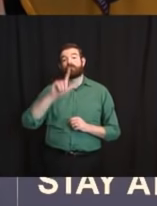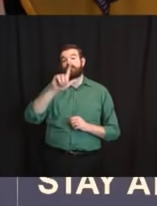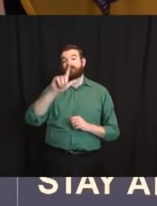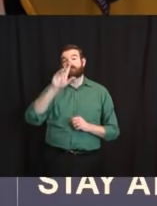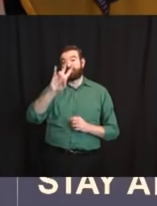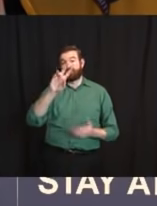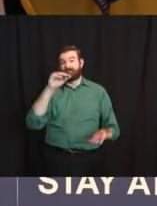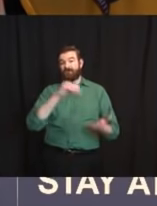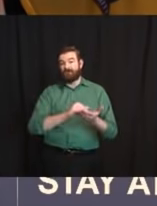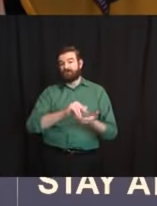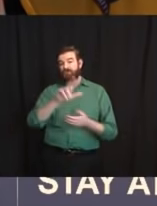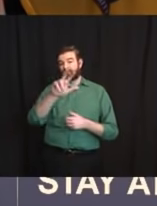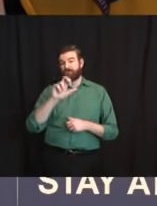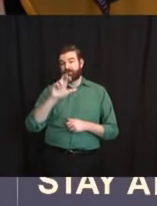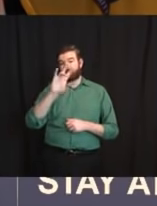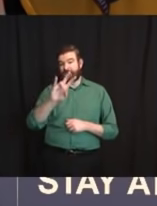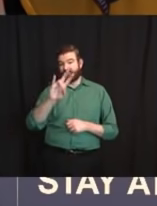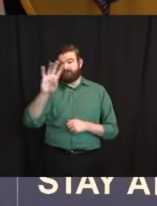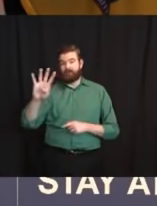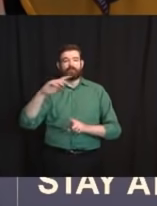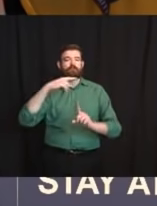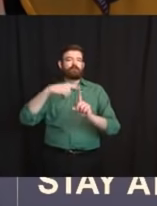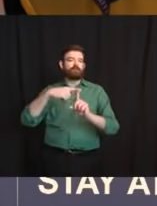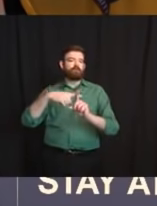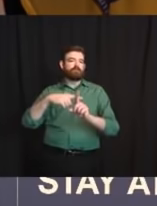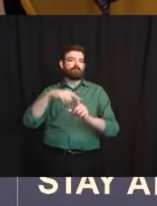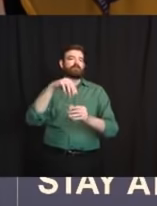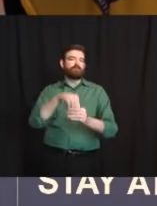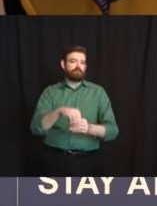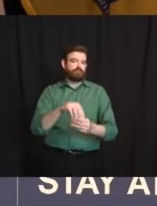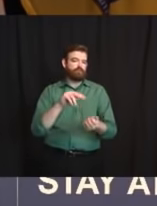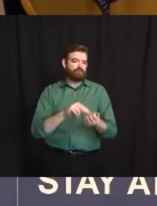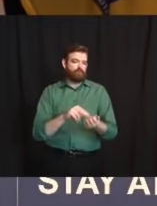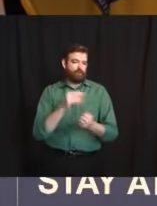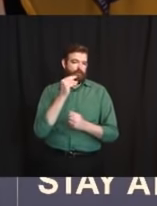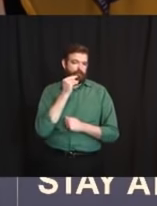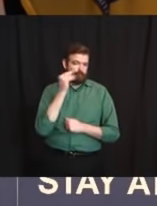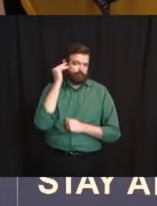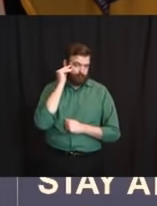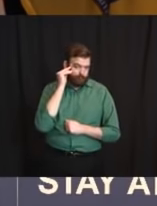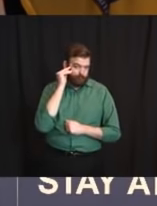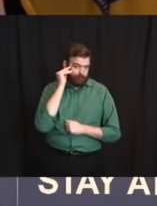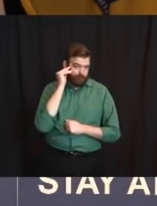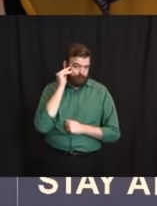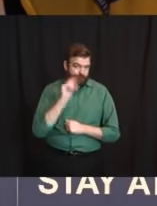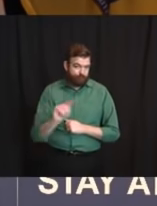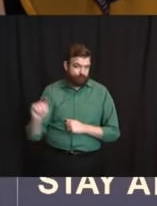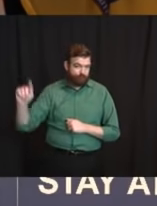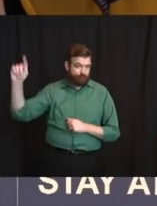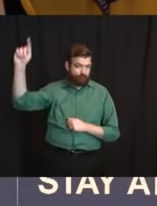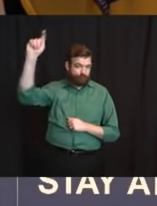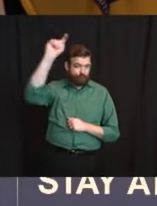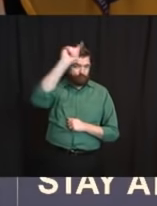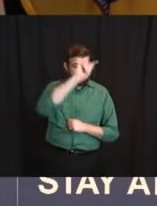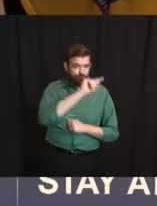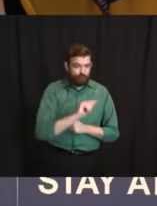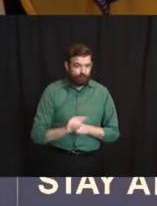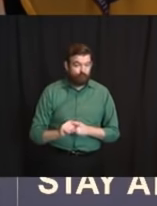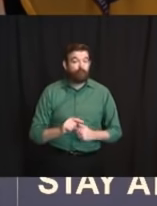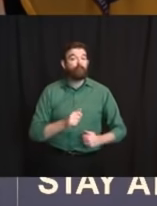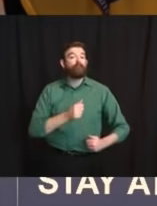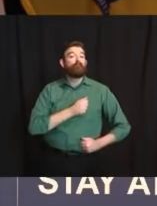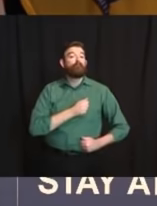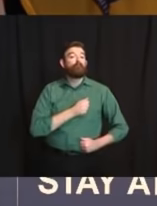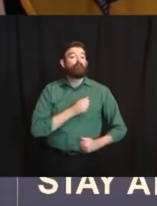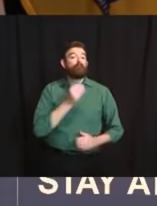27,374 COVID-positive cases in these facilities. The state's veterans' homes have completed universal